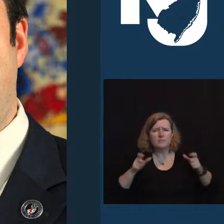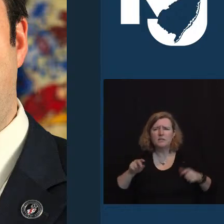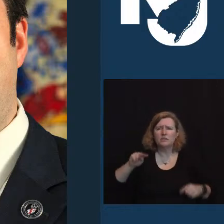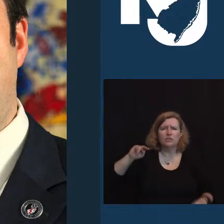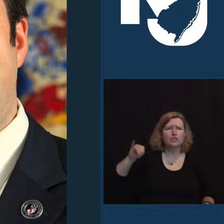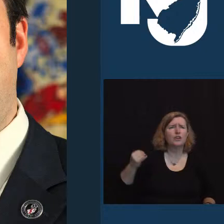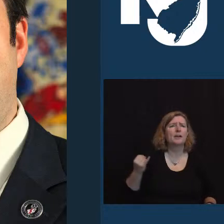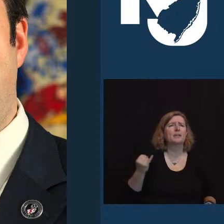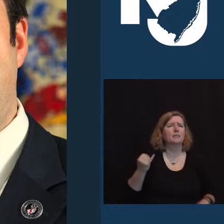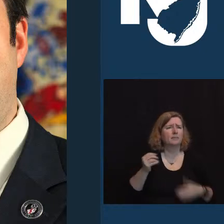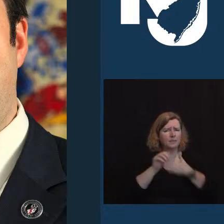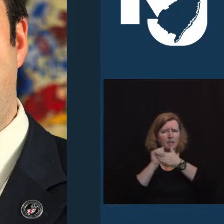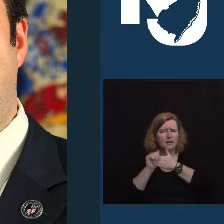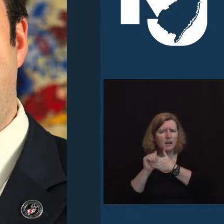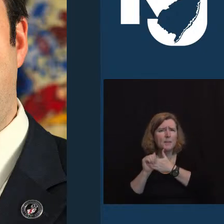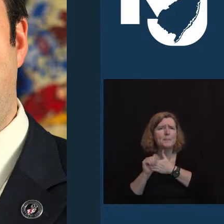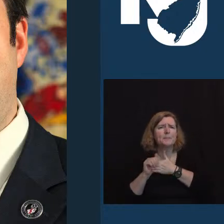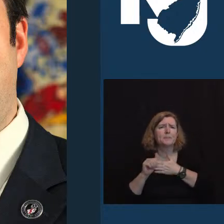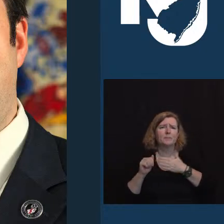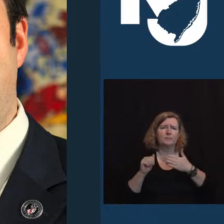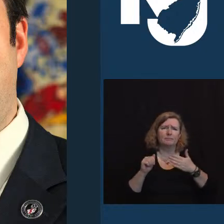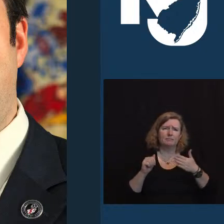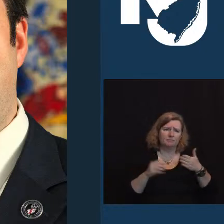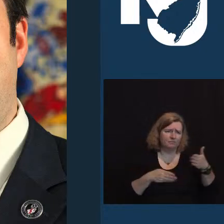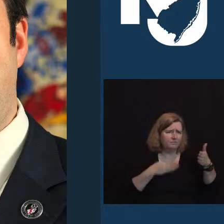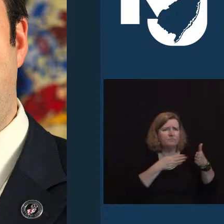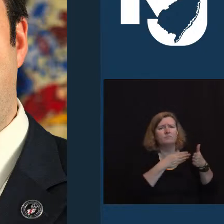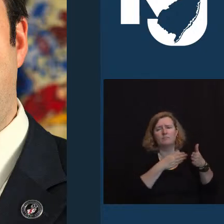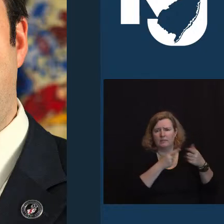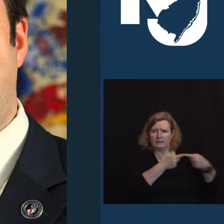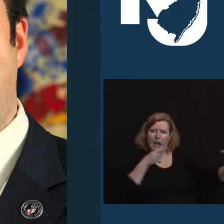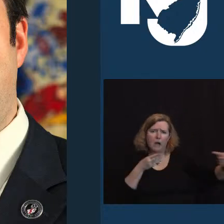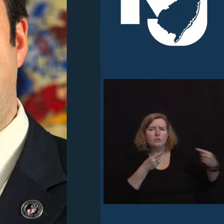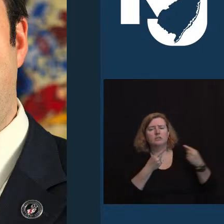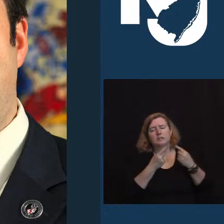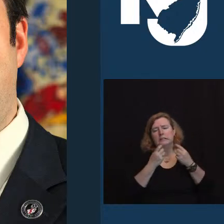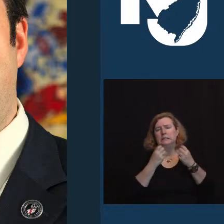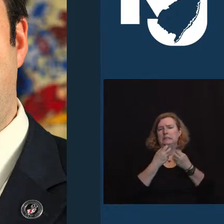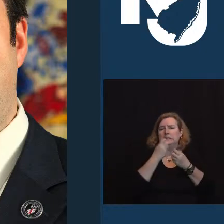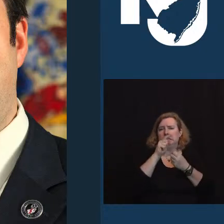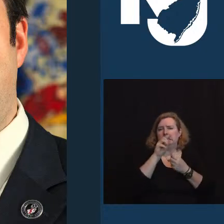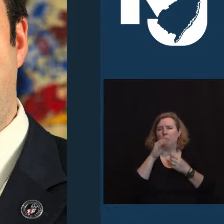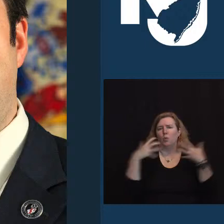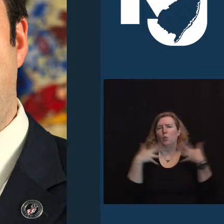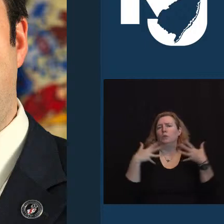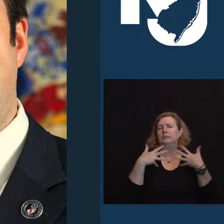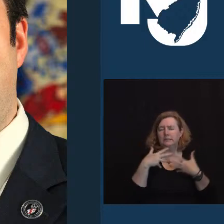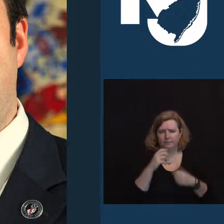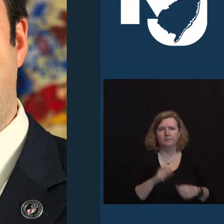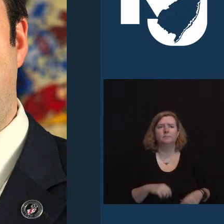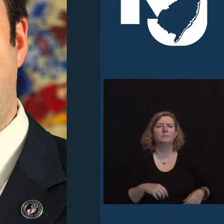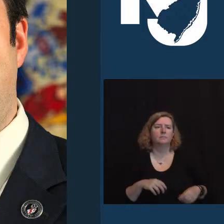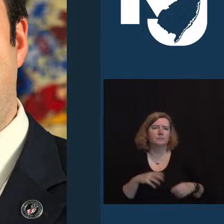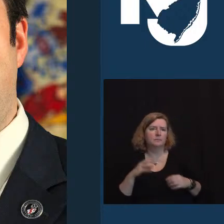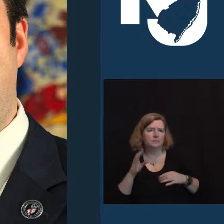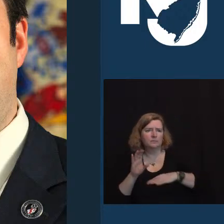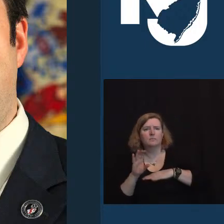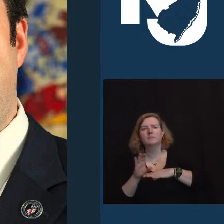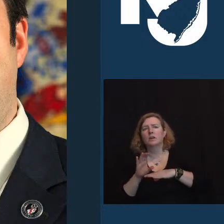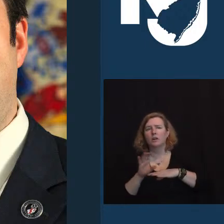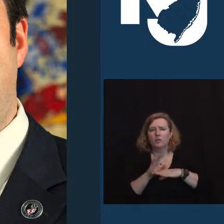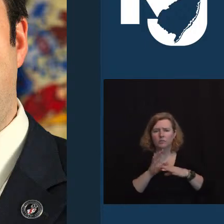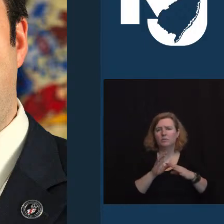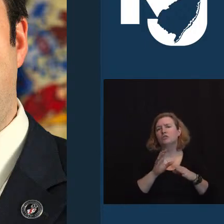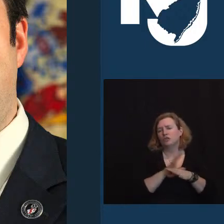and cybersecurity efforts and has been with us for all manner of emergency preparations. Throughout the pandemic, he and his office have been